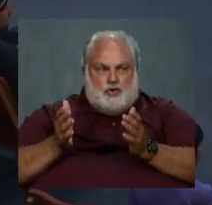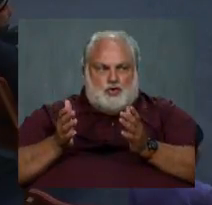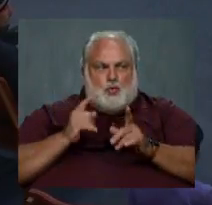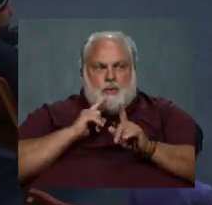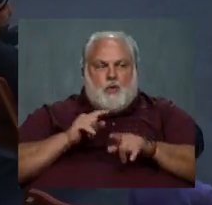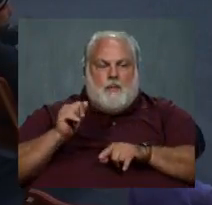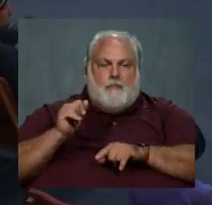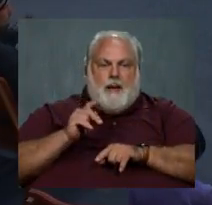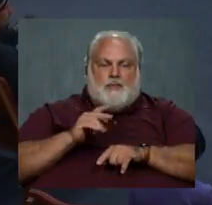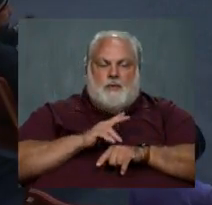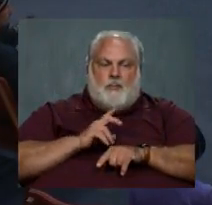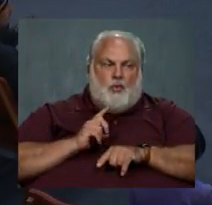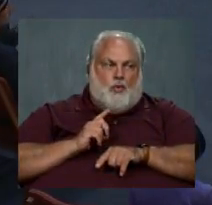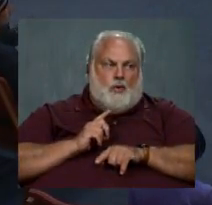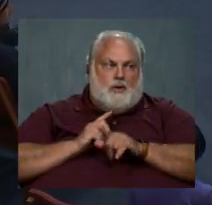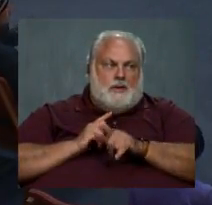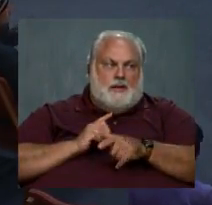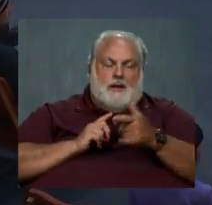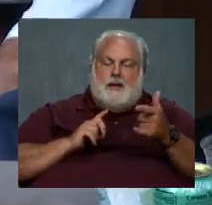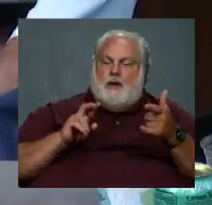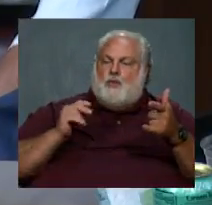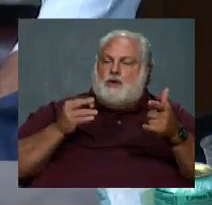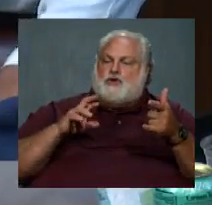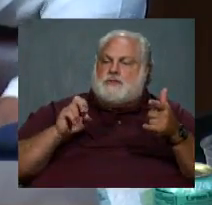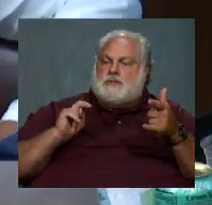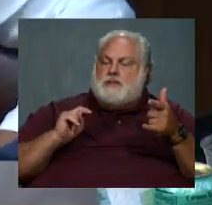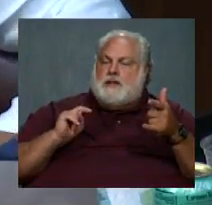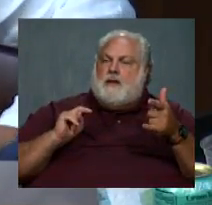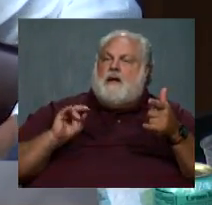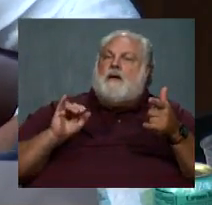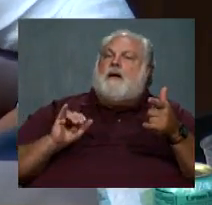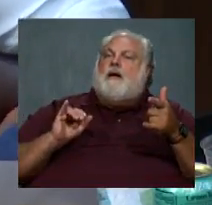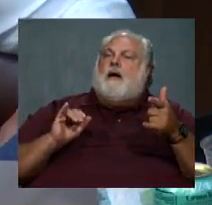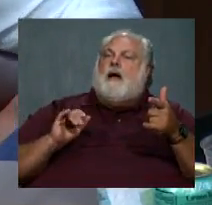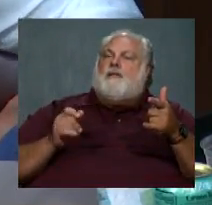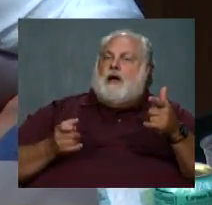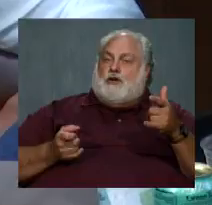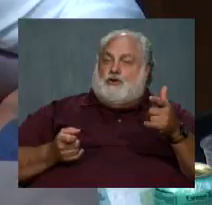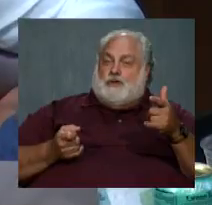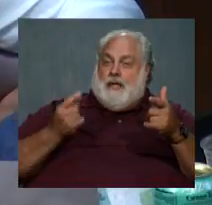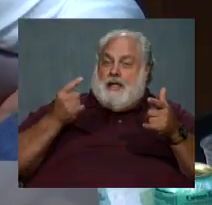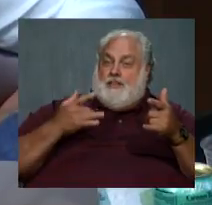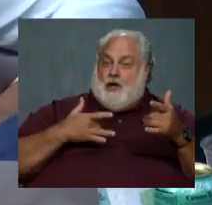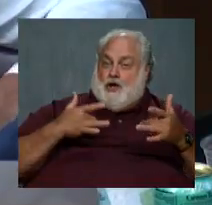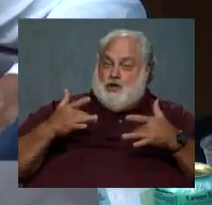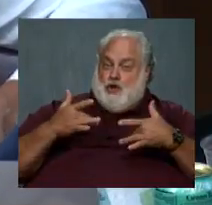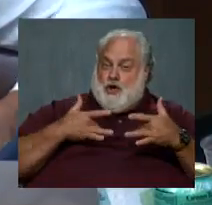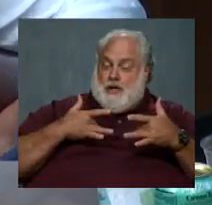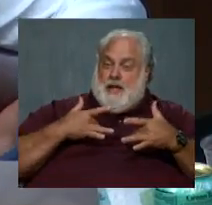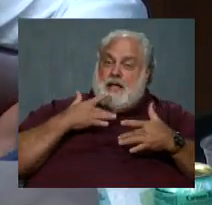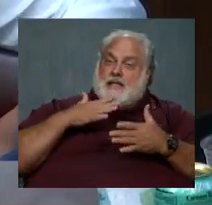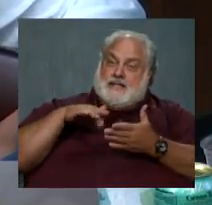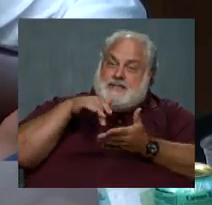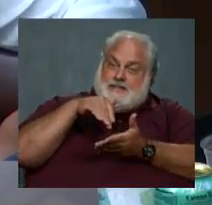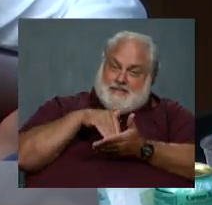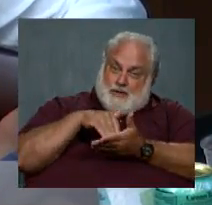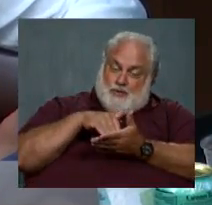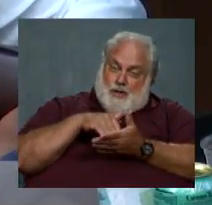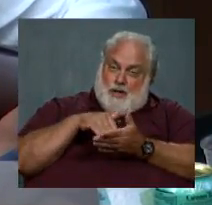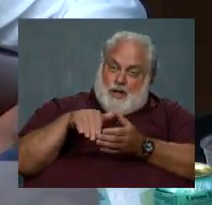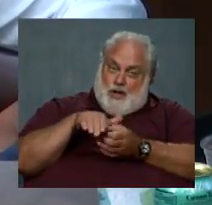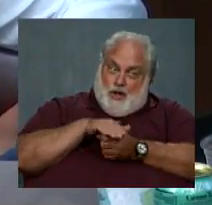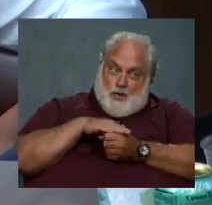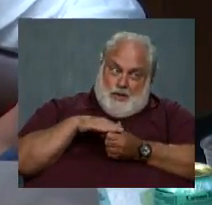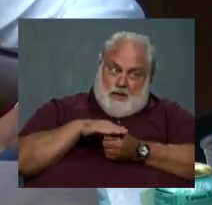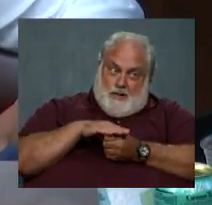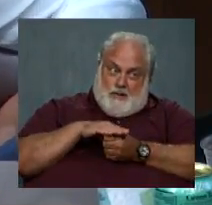board. Well, Tom, I guess if I'm understanding you correctly, the concern was centrally located, if I'm understanding you